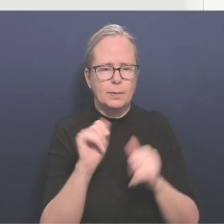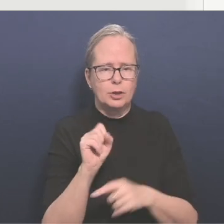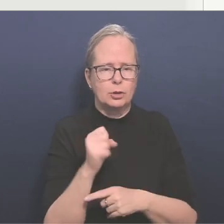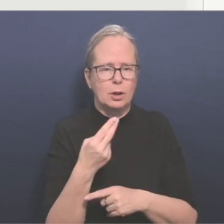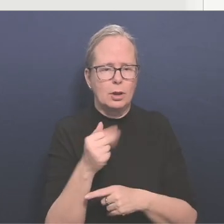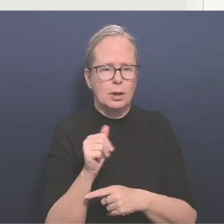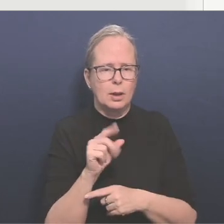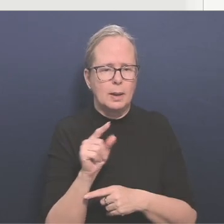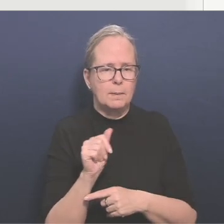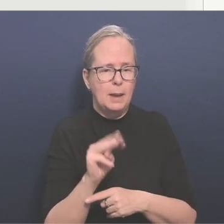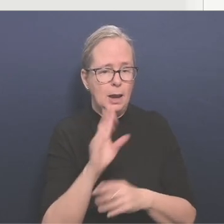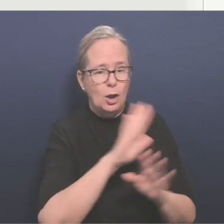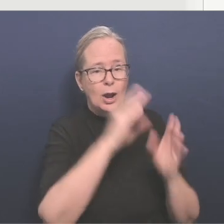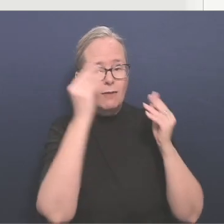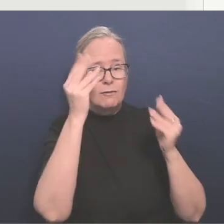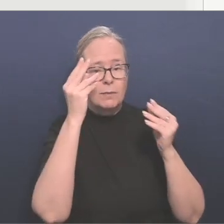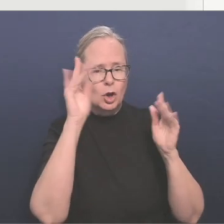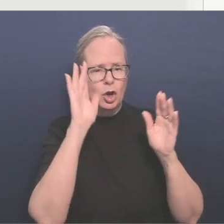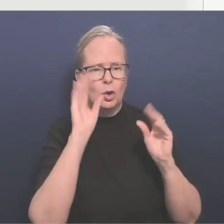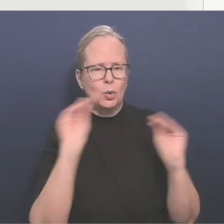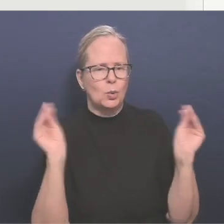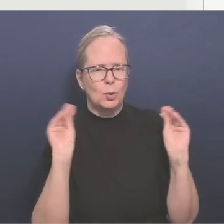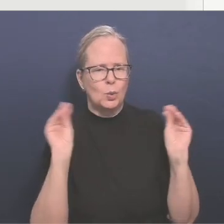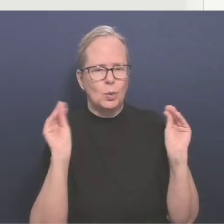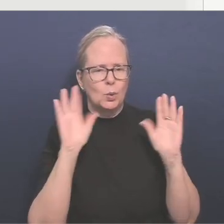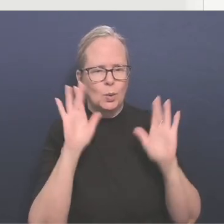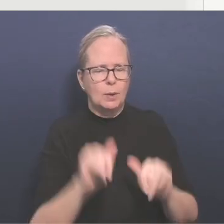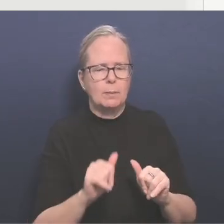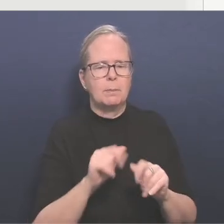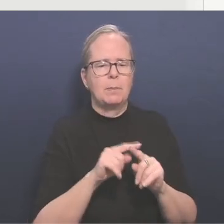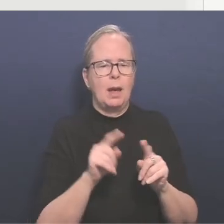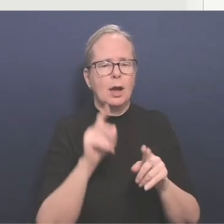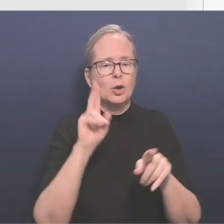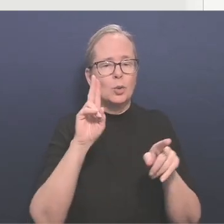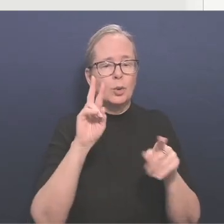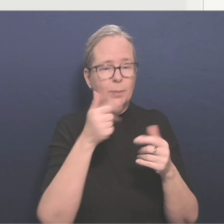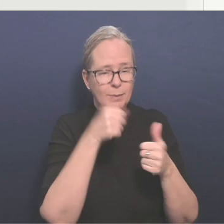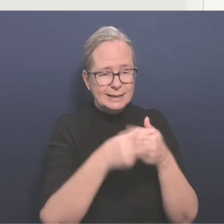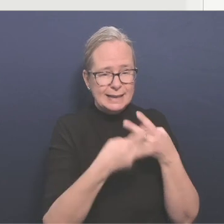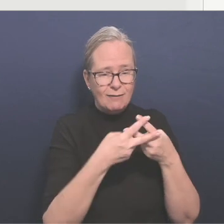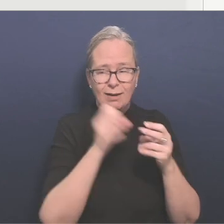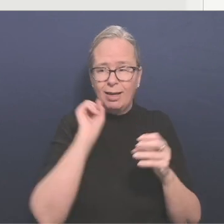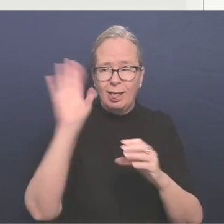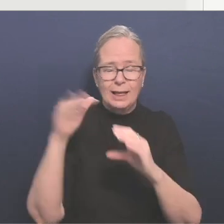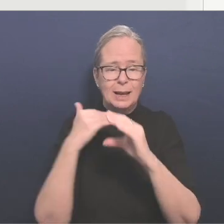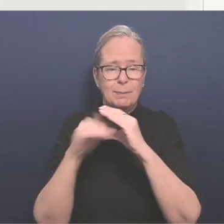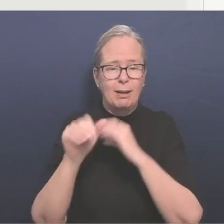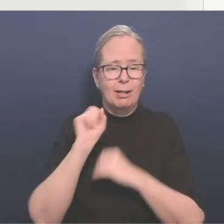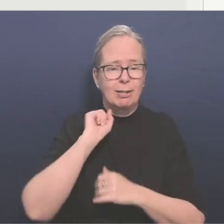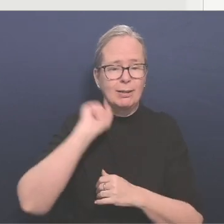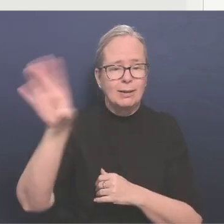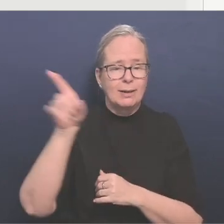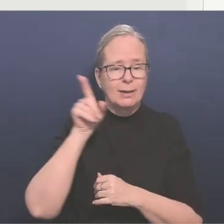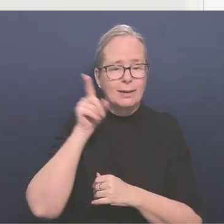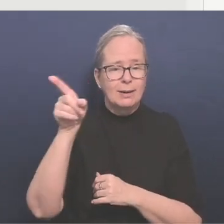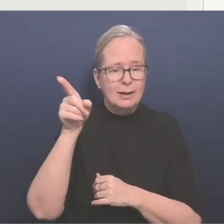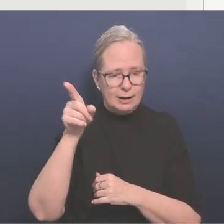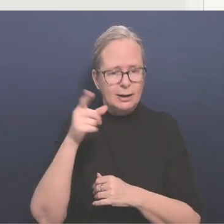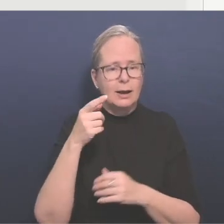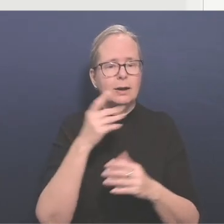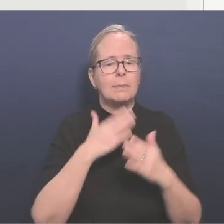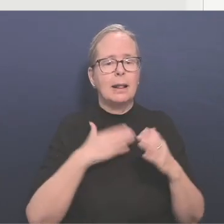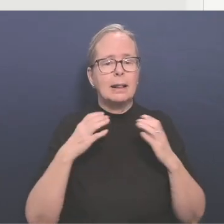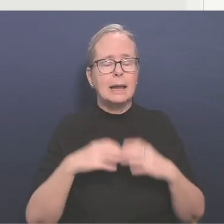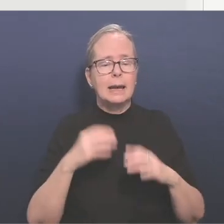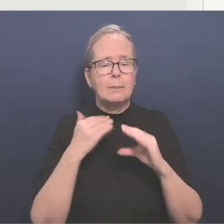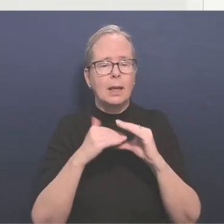you notice that the assistive device program, the